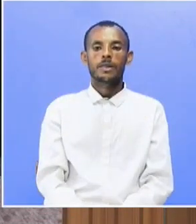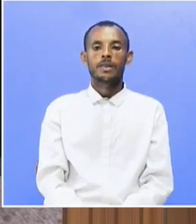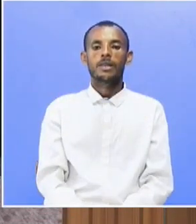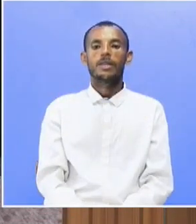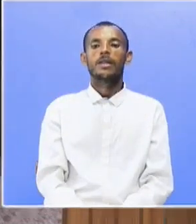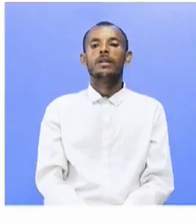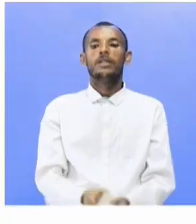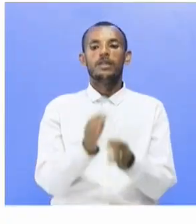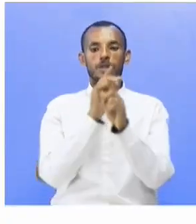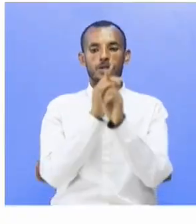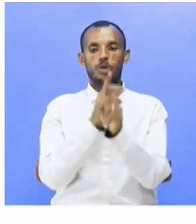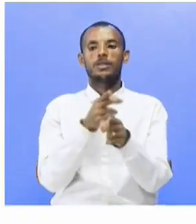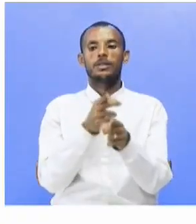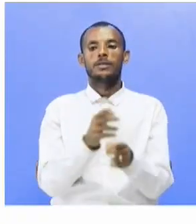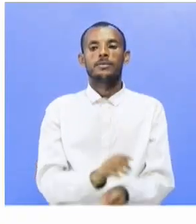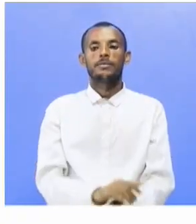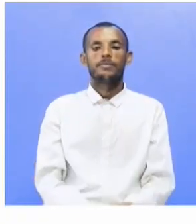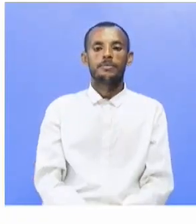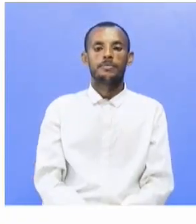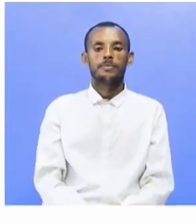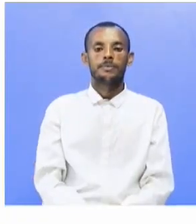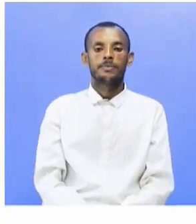solution.